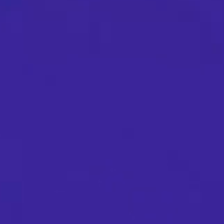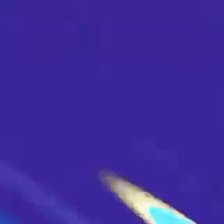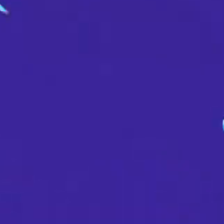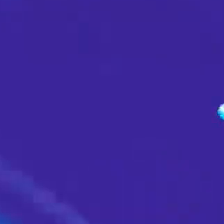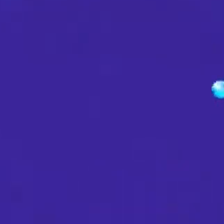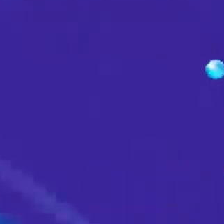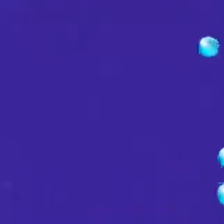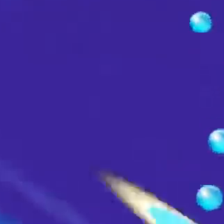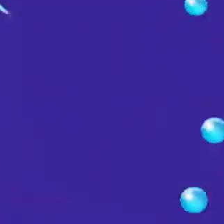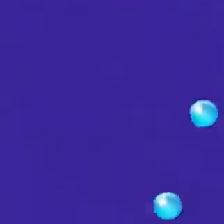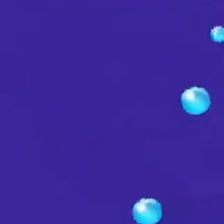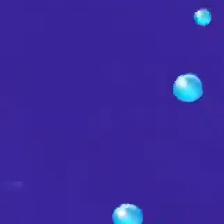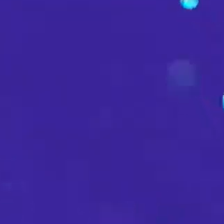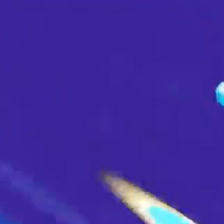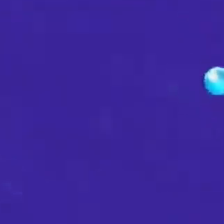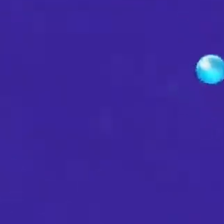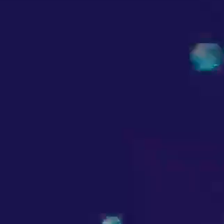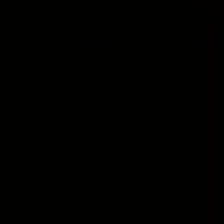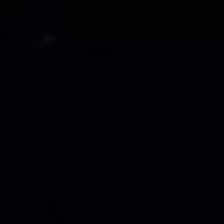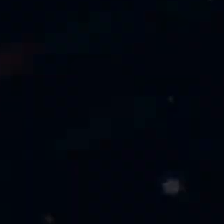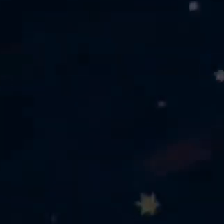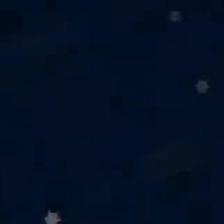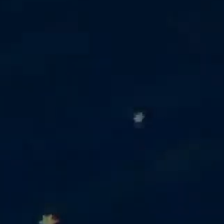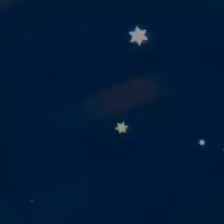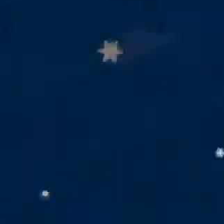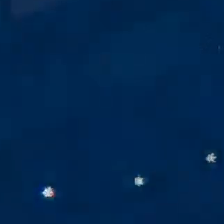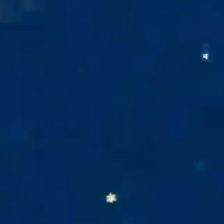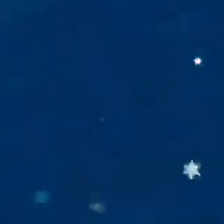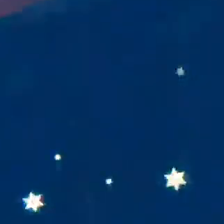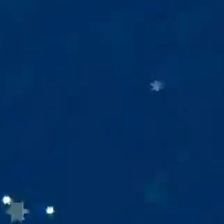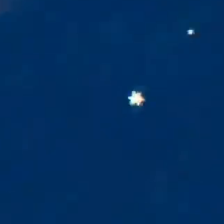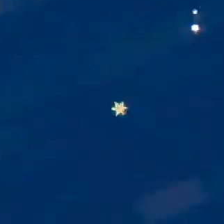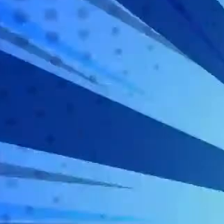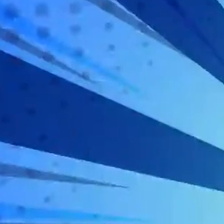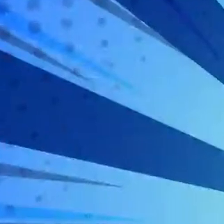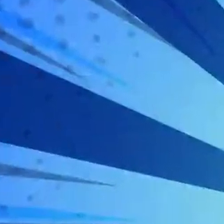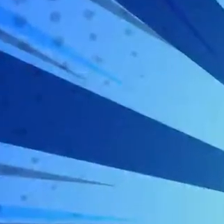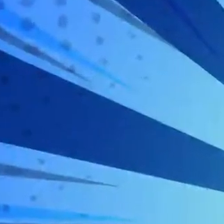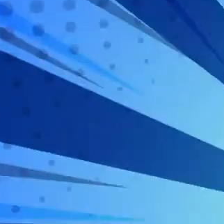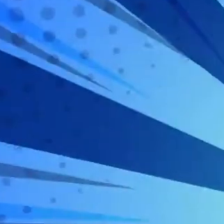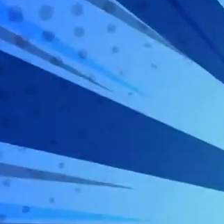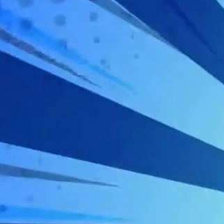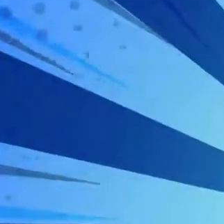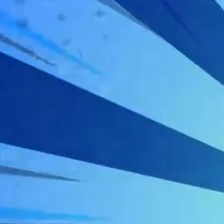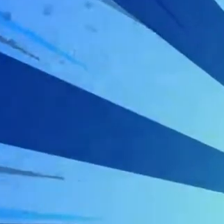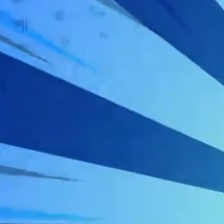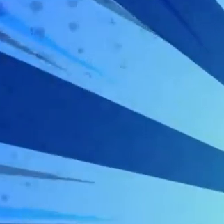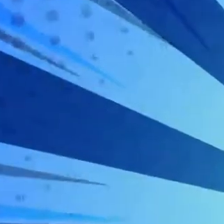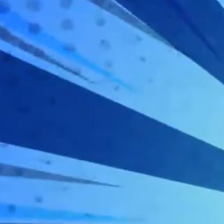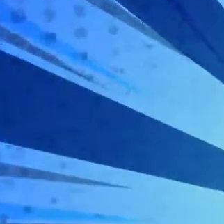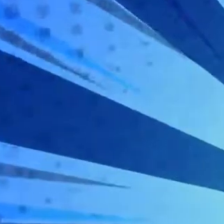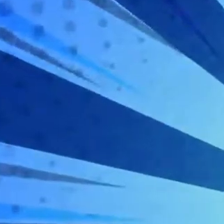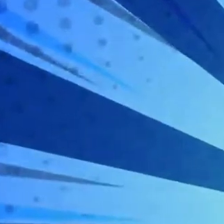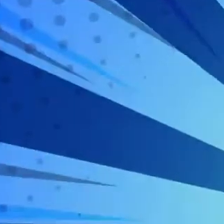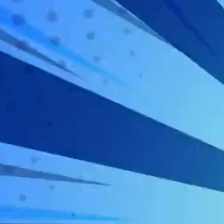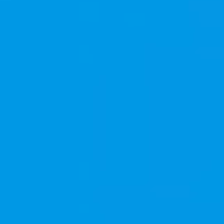coronavirus army, which could make you sick. My friend Lucy had coronavirus inside of her, and she didn't feel